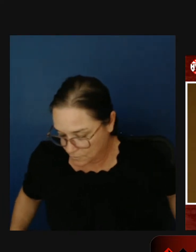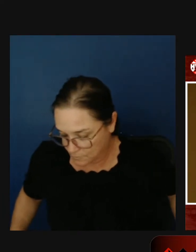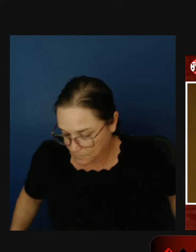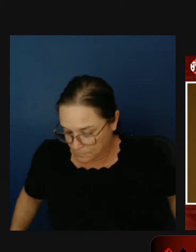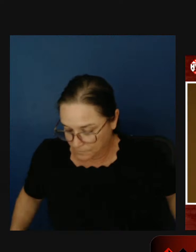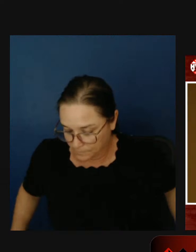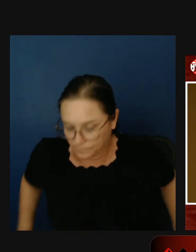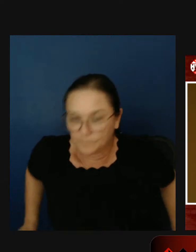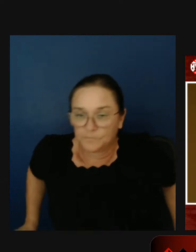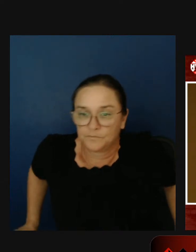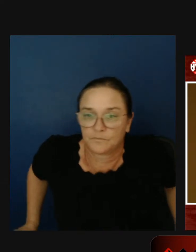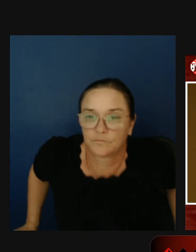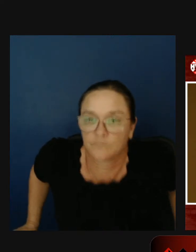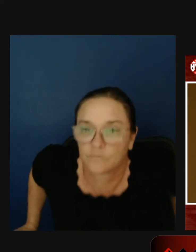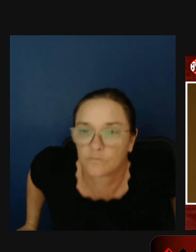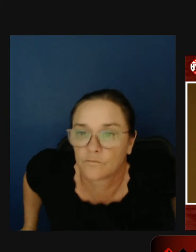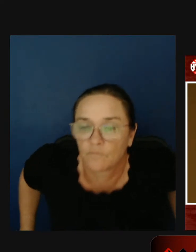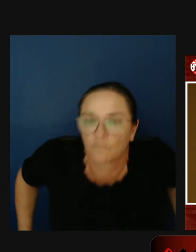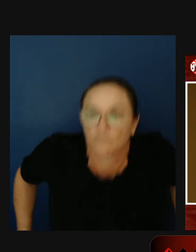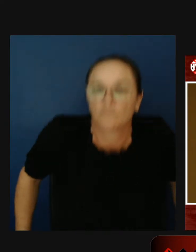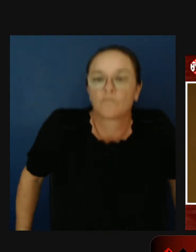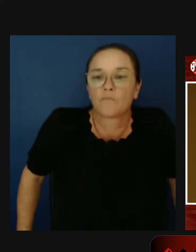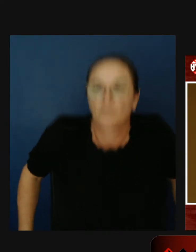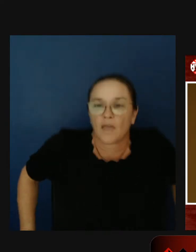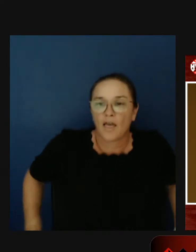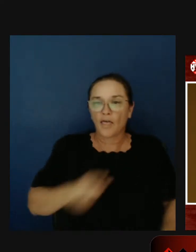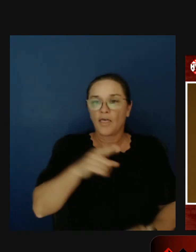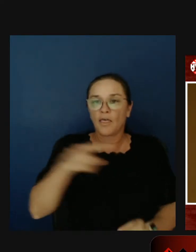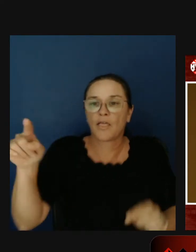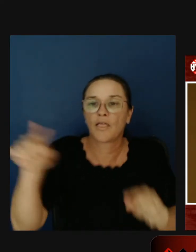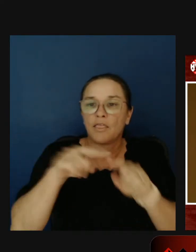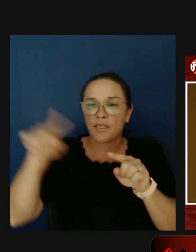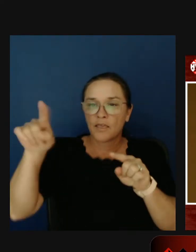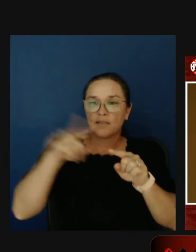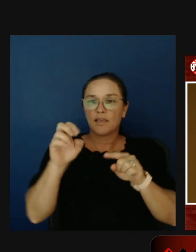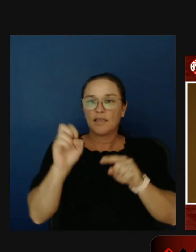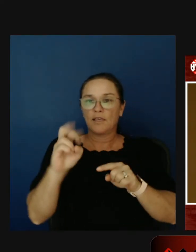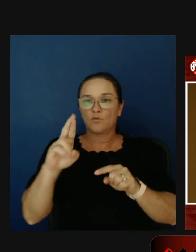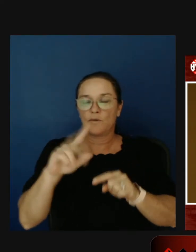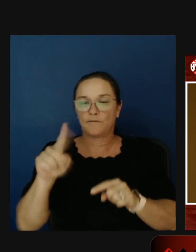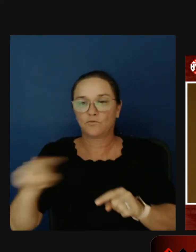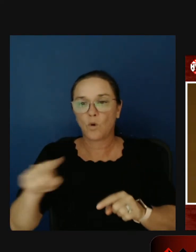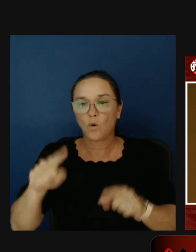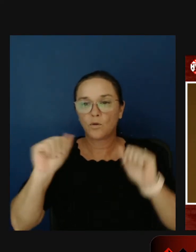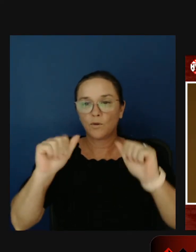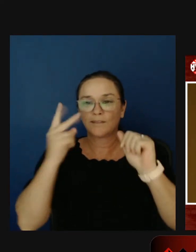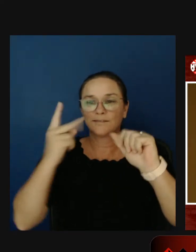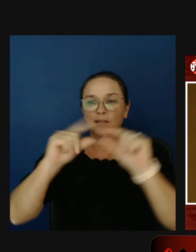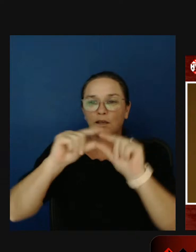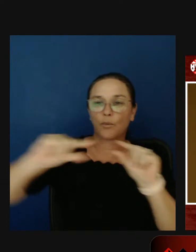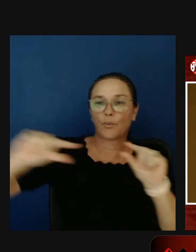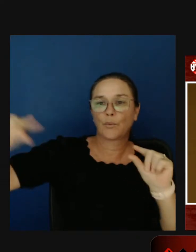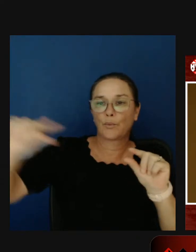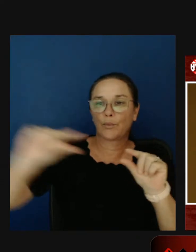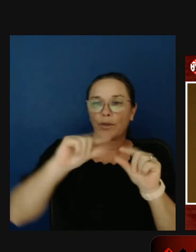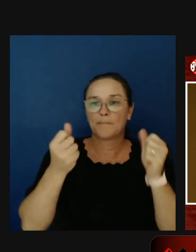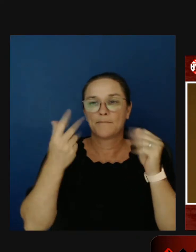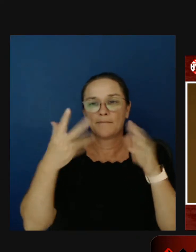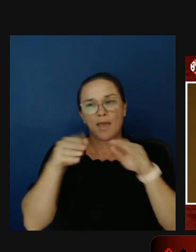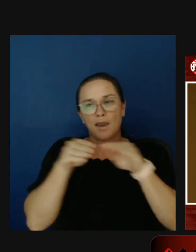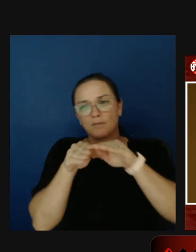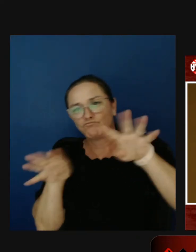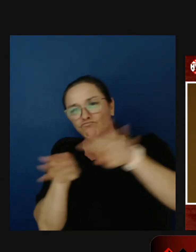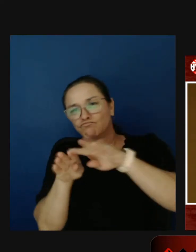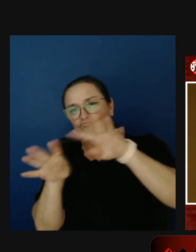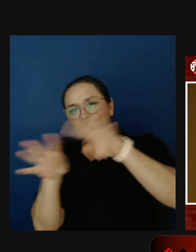Isla Owl flows, but here's where the East Rift Zone comes out, and you can see a lot of lava flows are kind